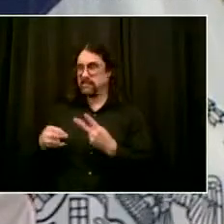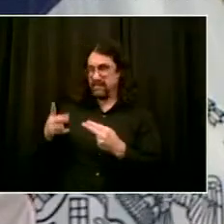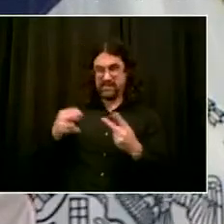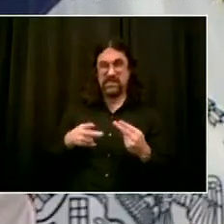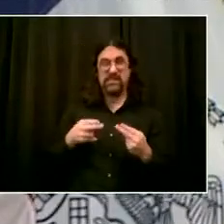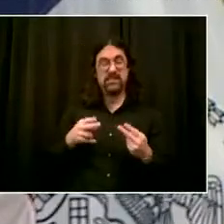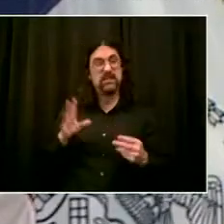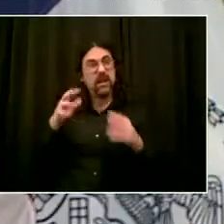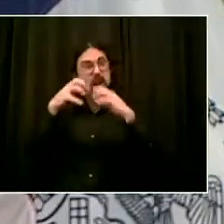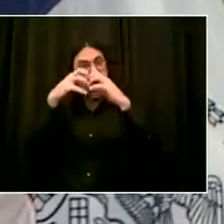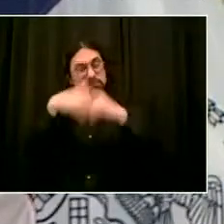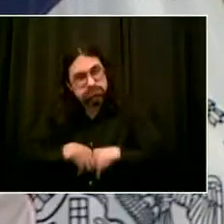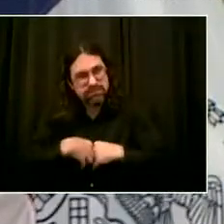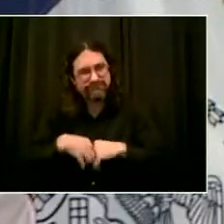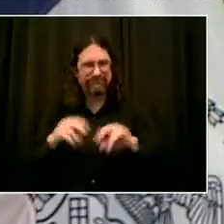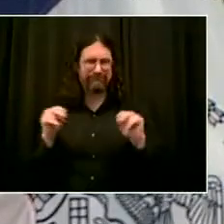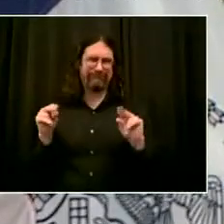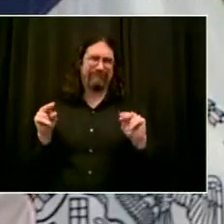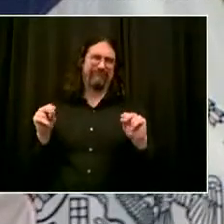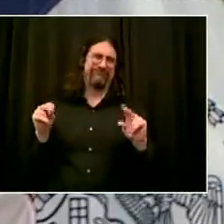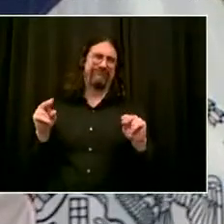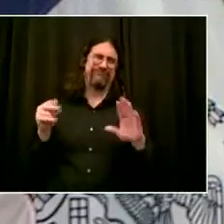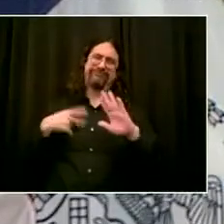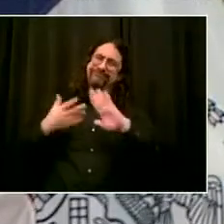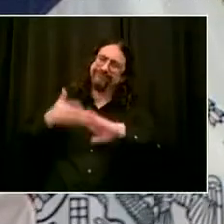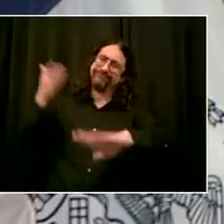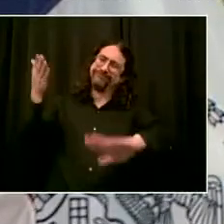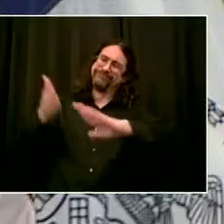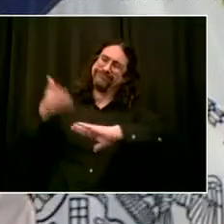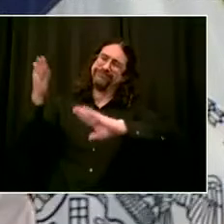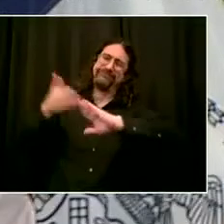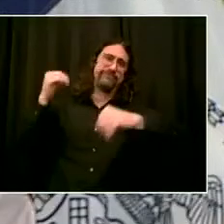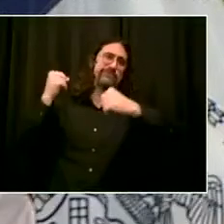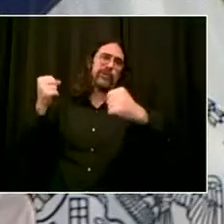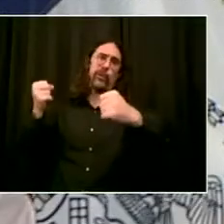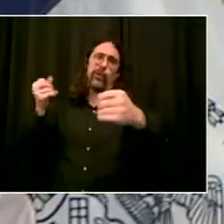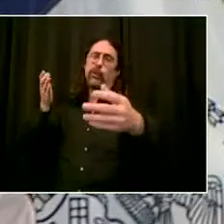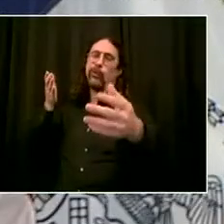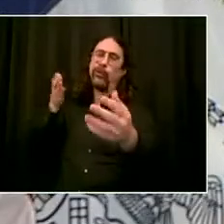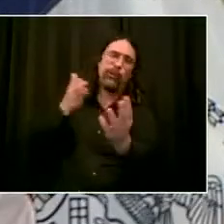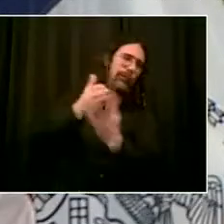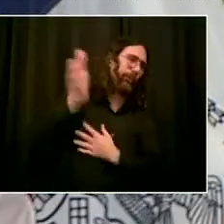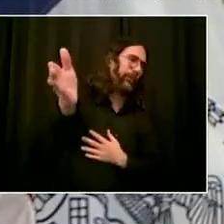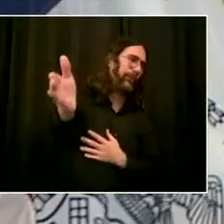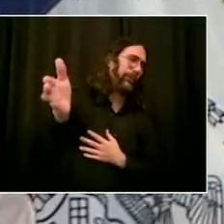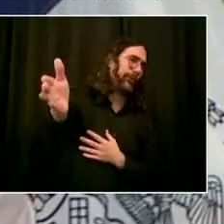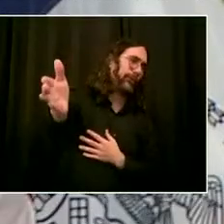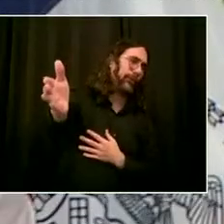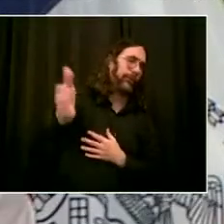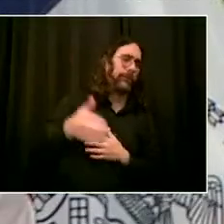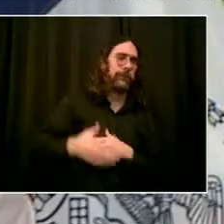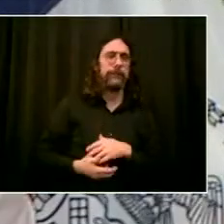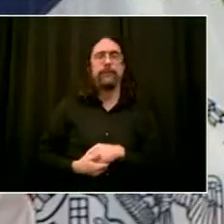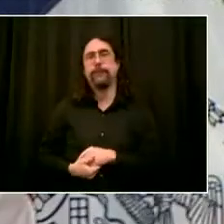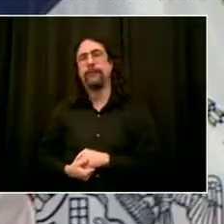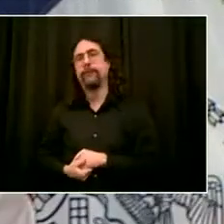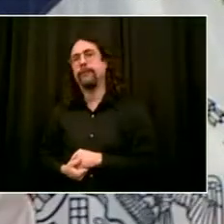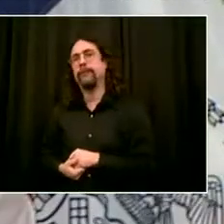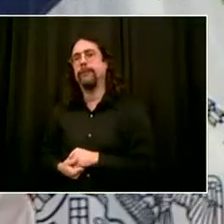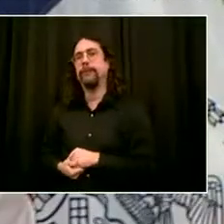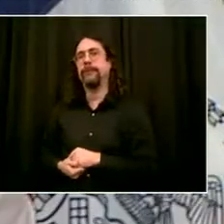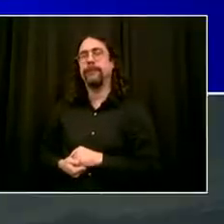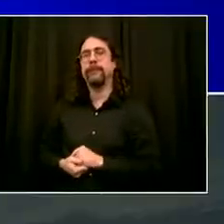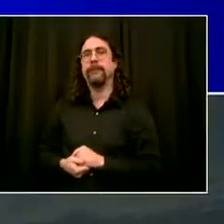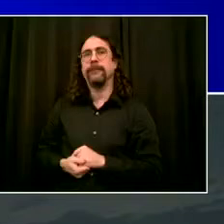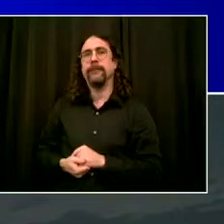recovery we've got a lot more to do so today we're releasing our November financial plan this is something that